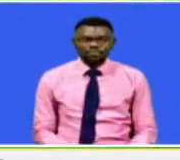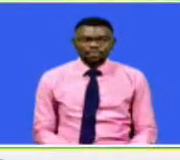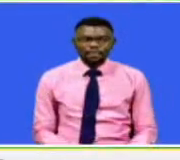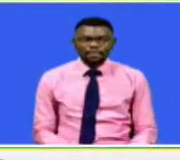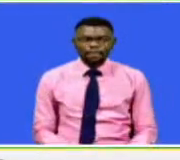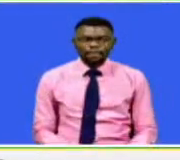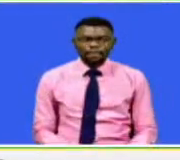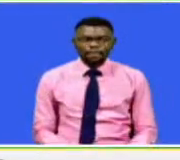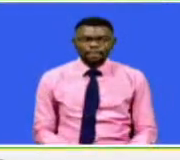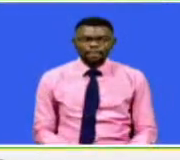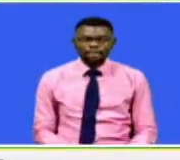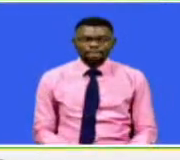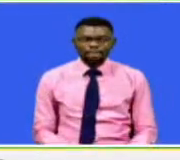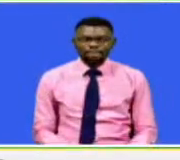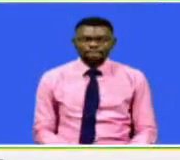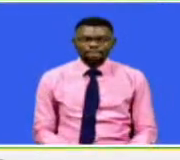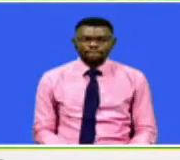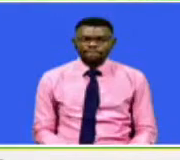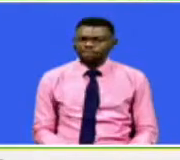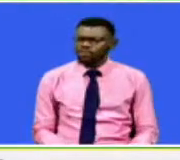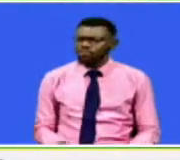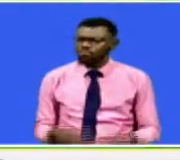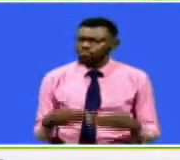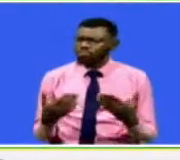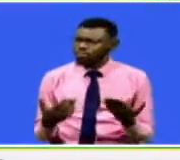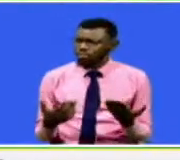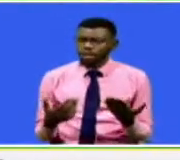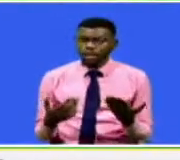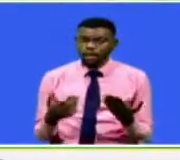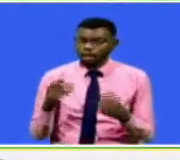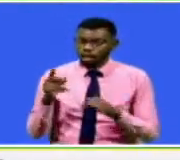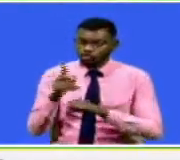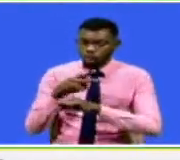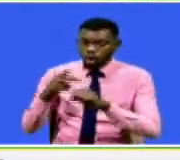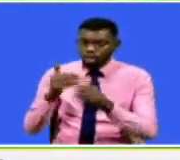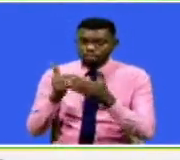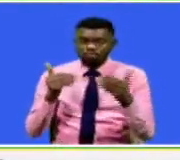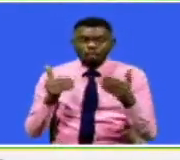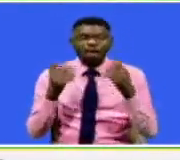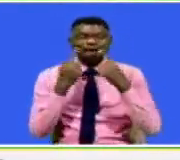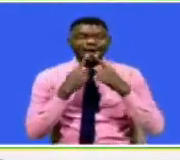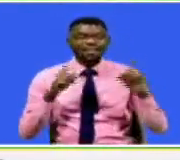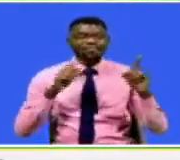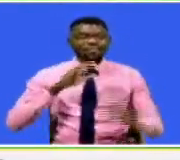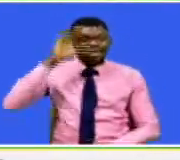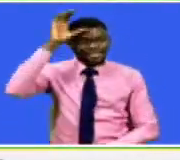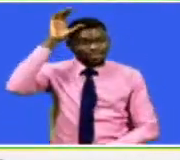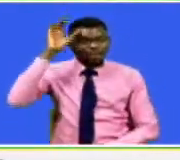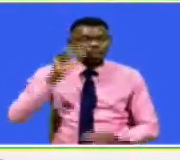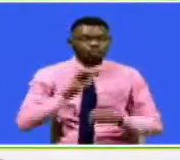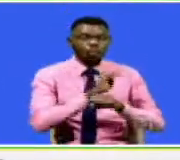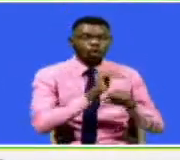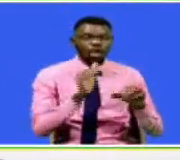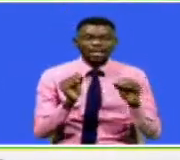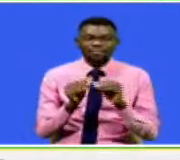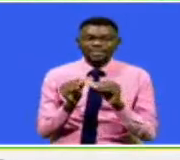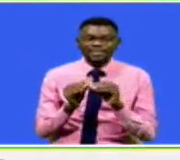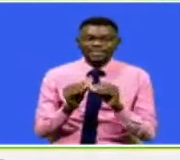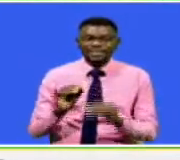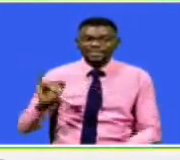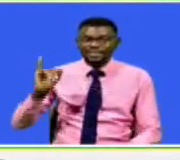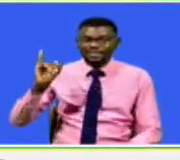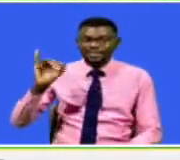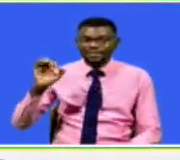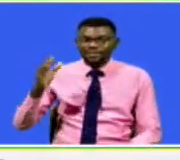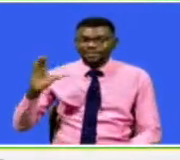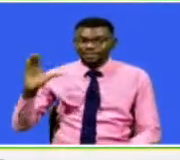Barely 2 hours before his announcement, Mr. Chebukati called a meeting of the IEBC